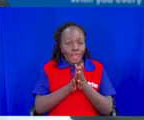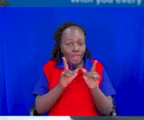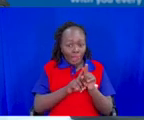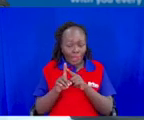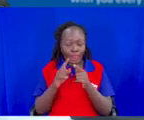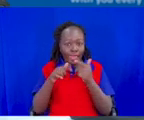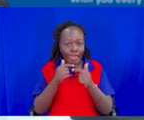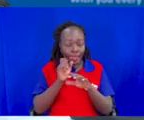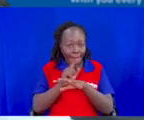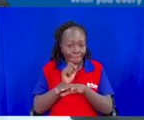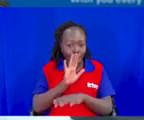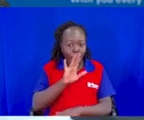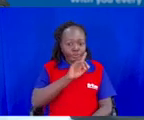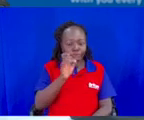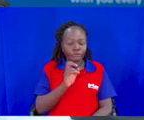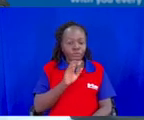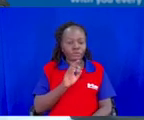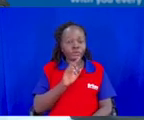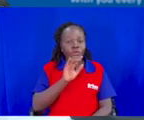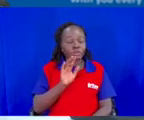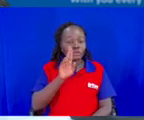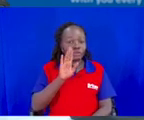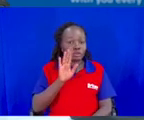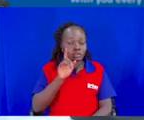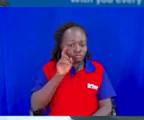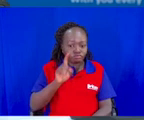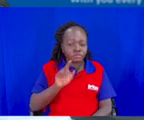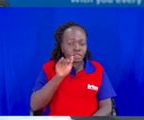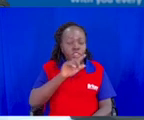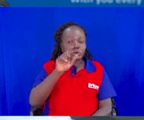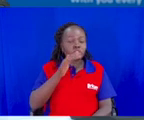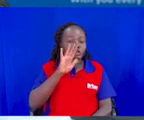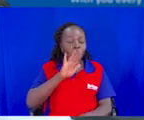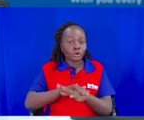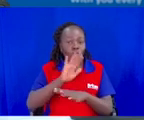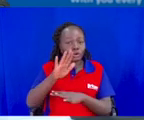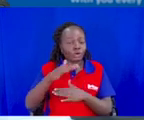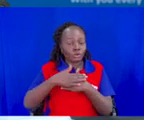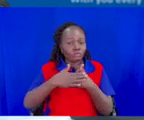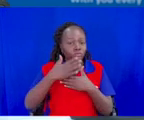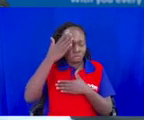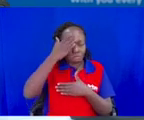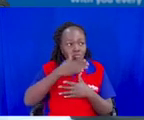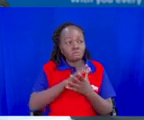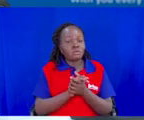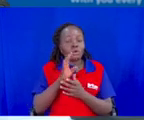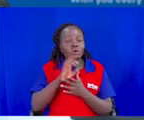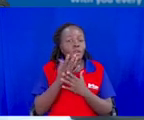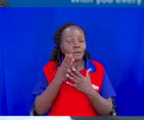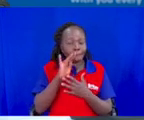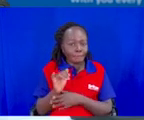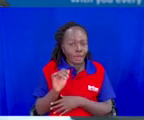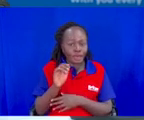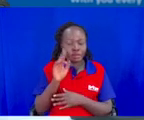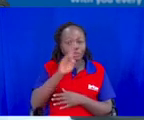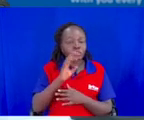your questions using the Ask Question button on your dashboard, or by dialing the